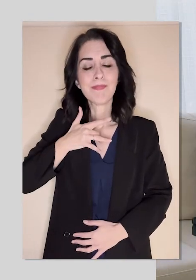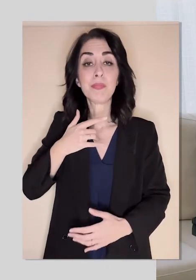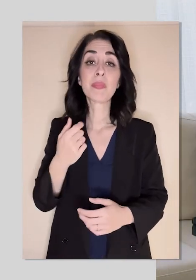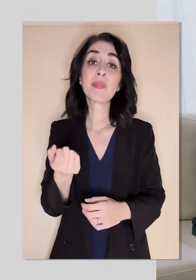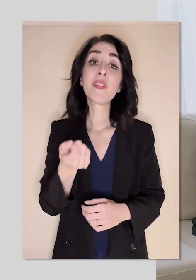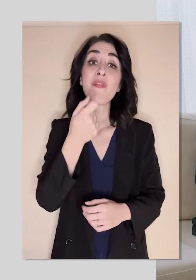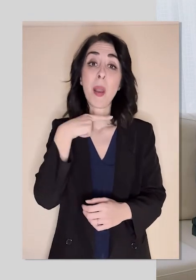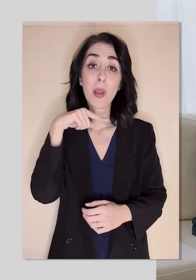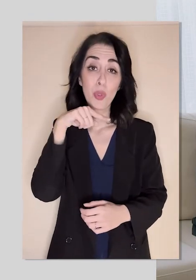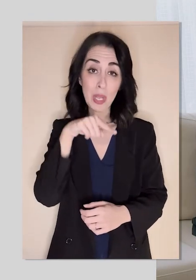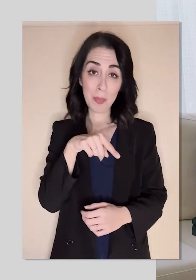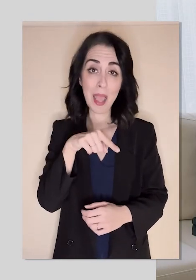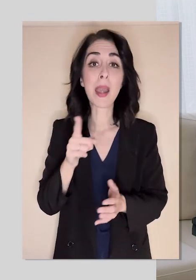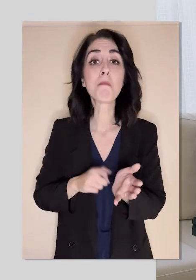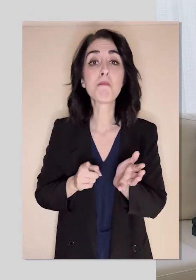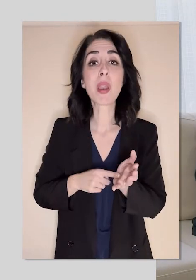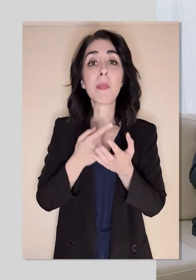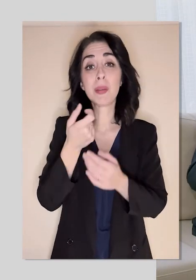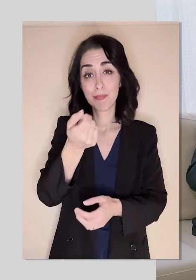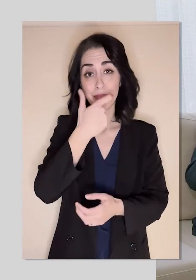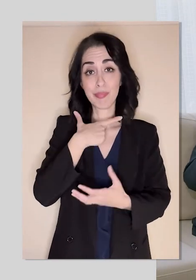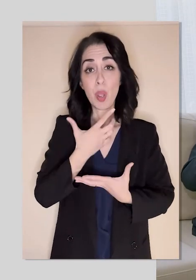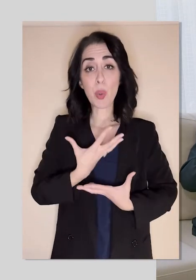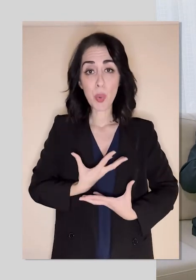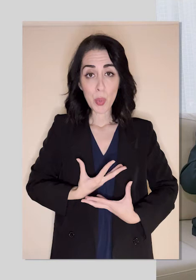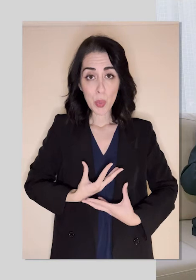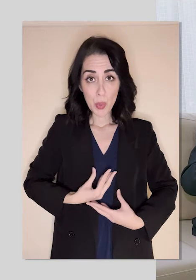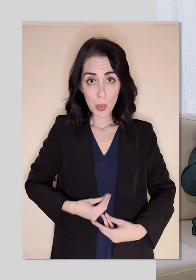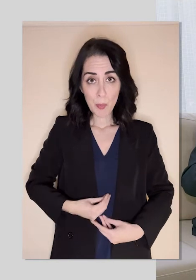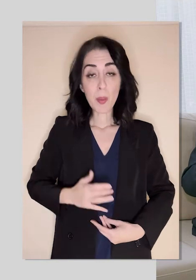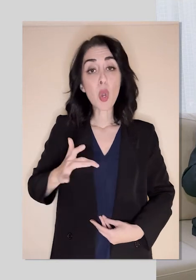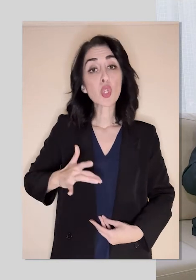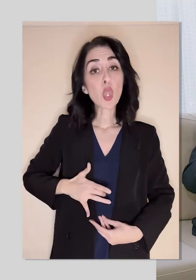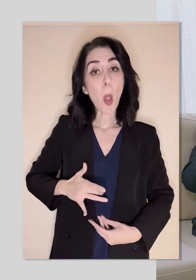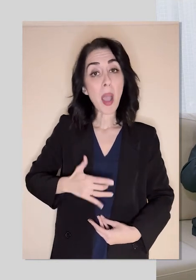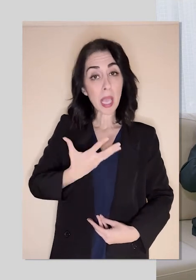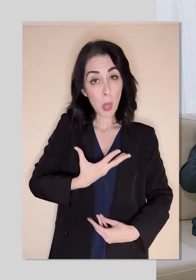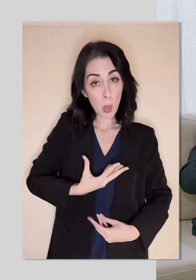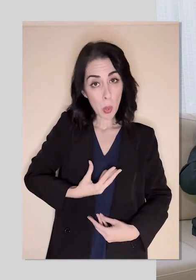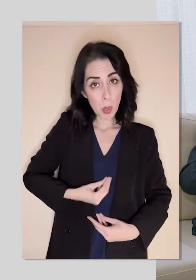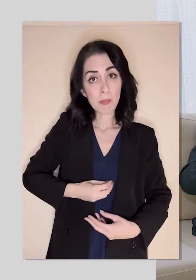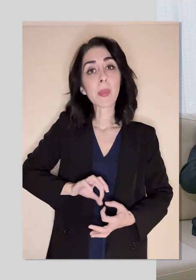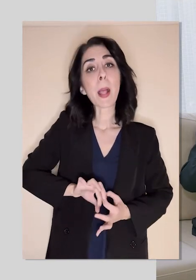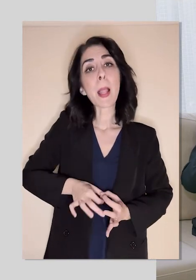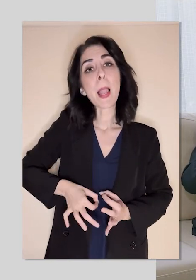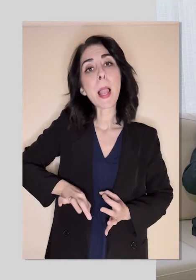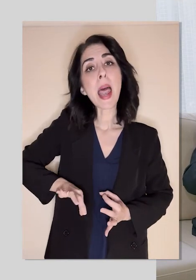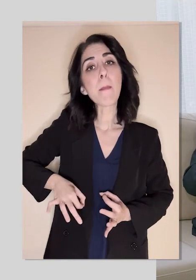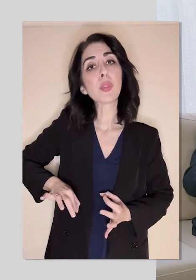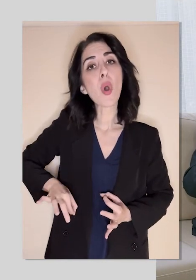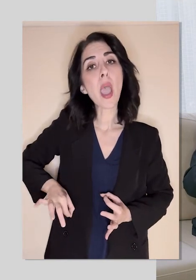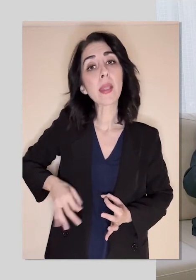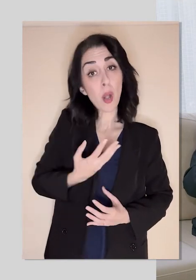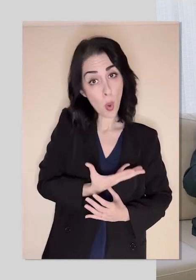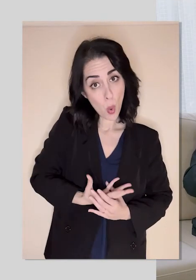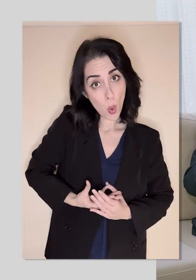down into your stomach, through the stomach into your small intestine, where it gets absorbed and then starts